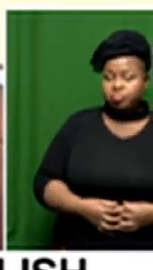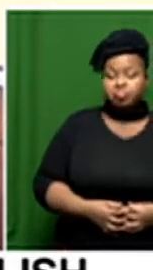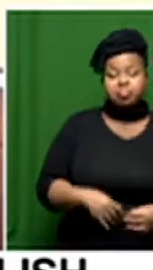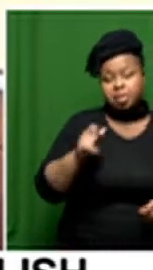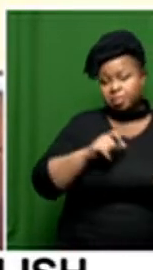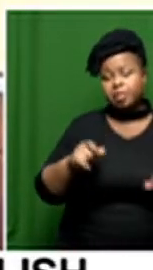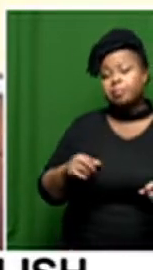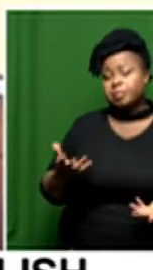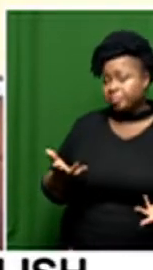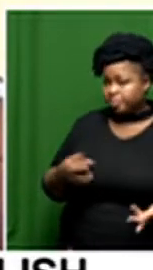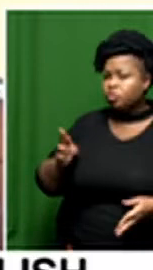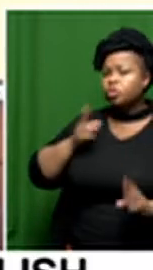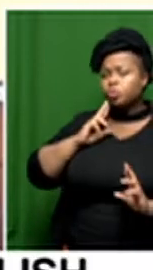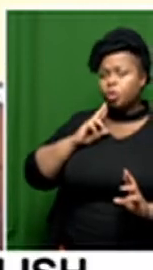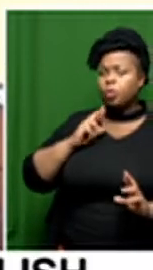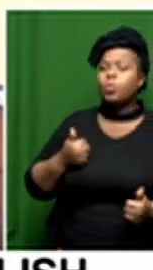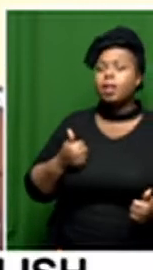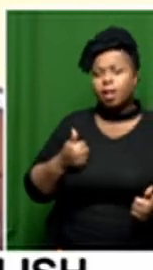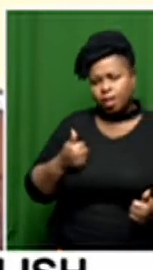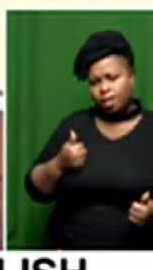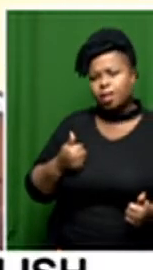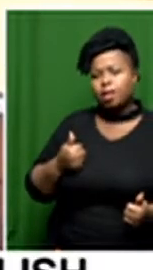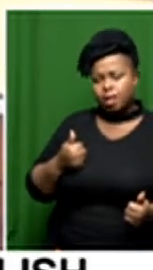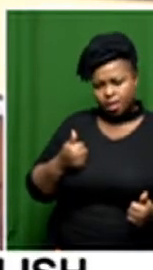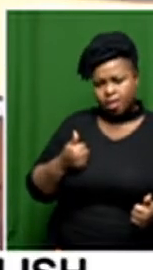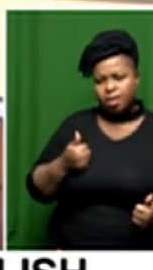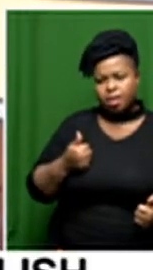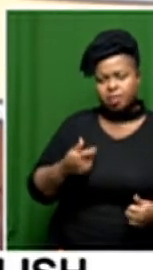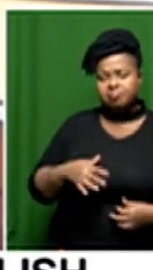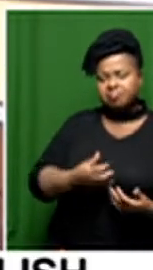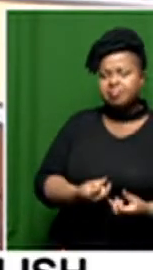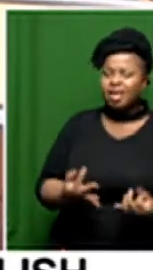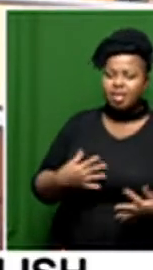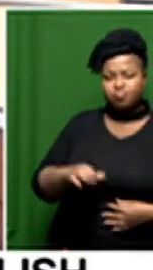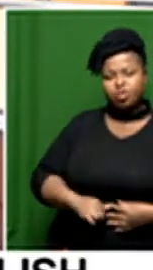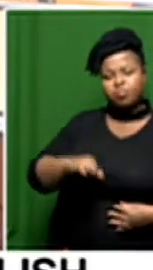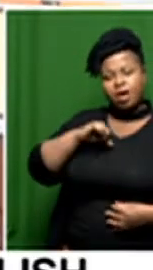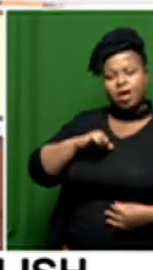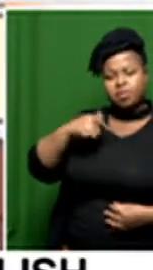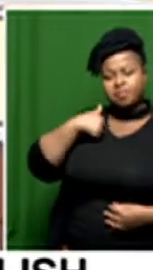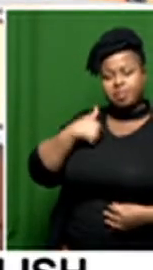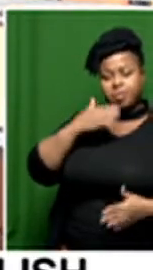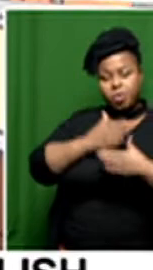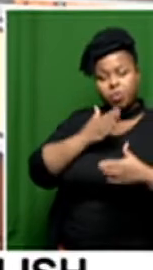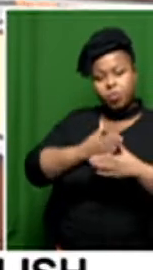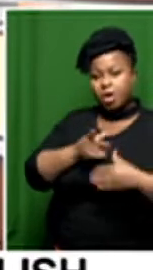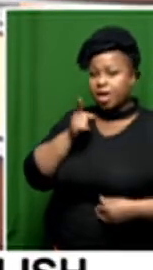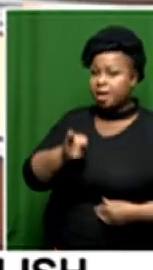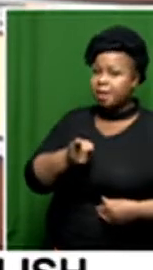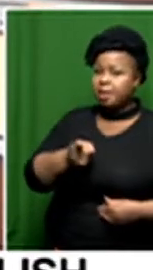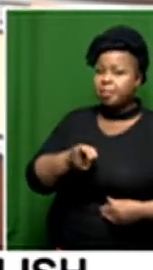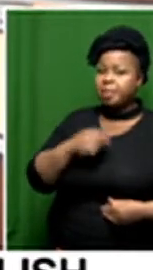I think a lot of people have been kind of like just super proud of me to see that work living in that kind of